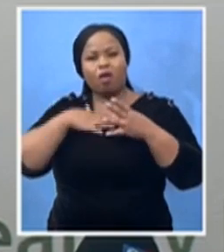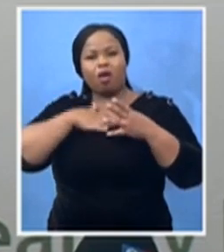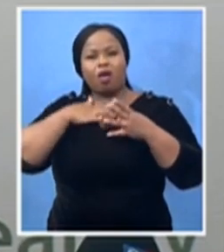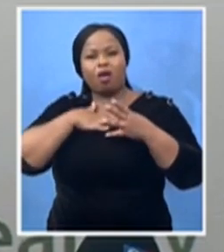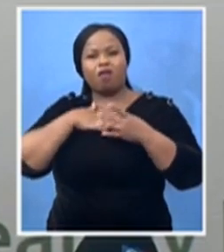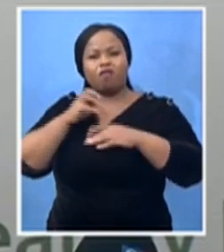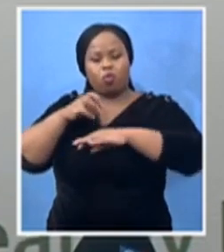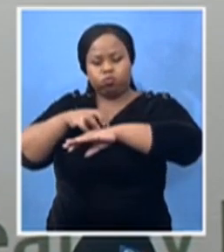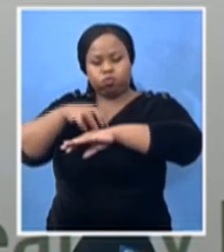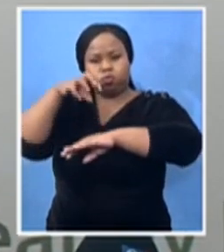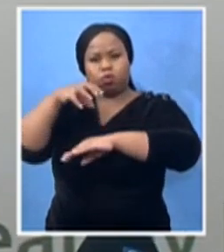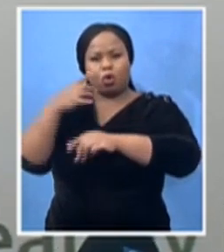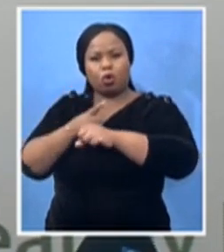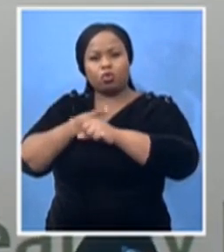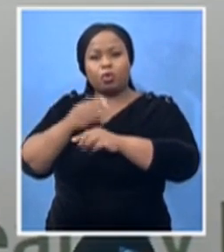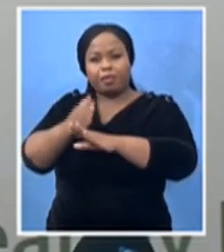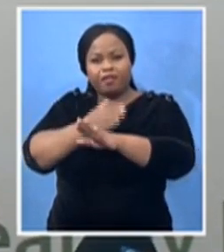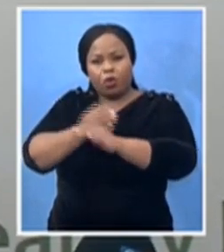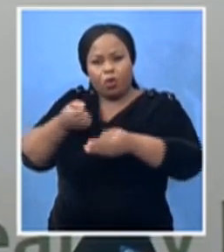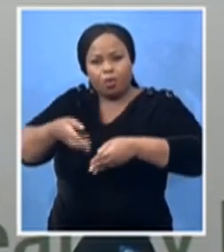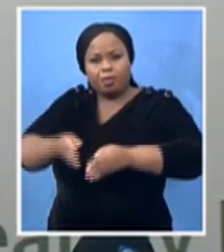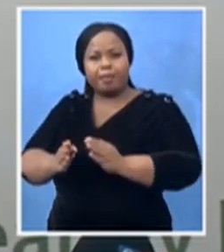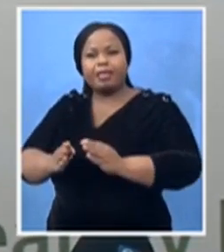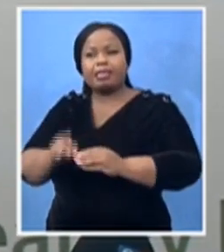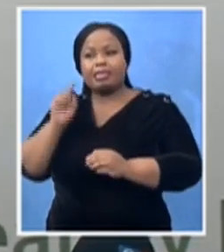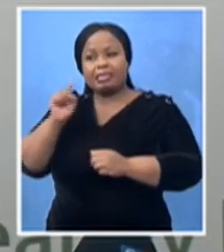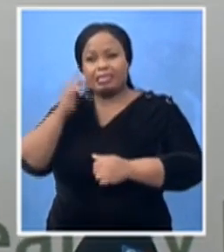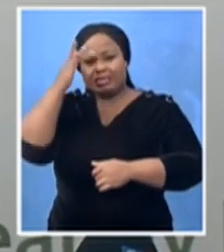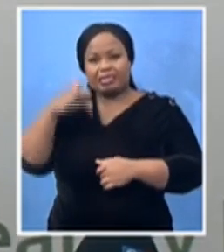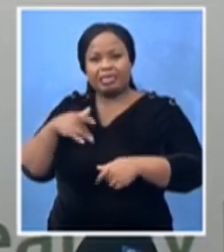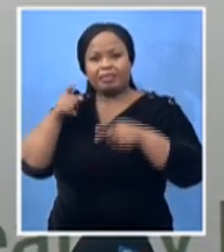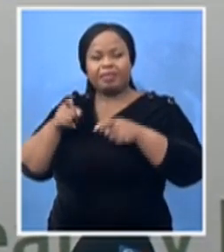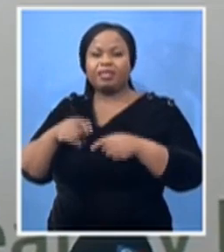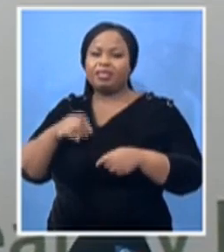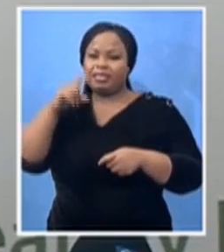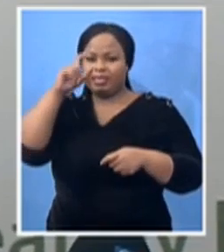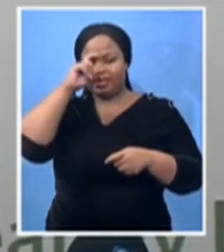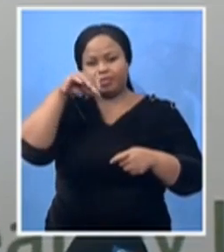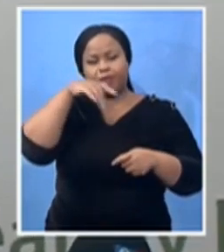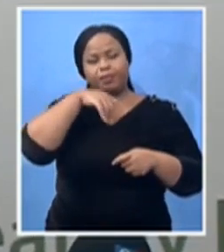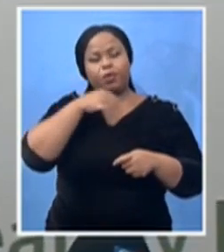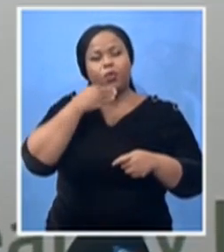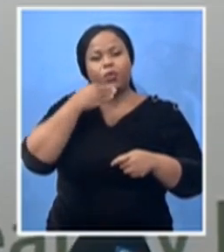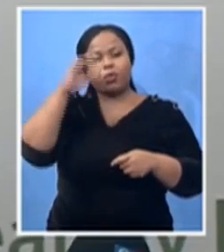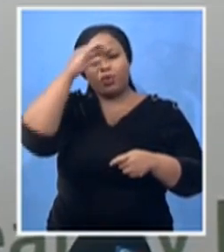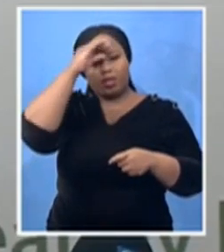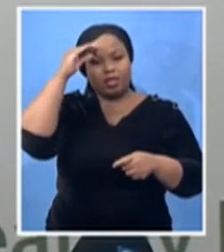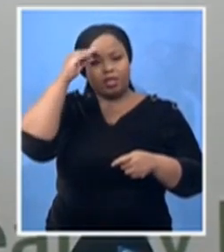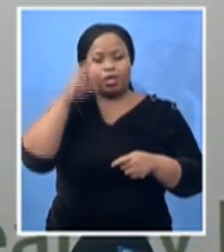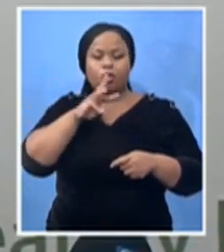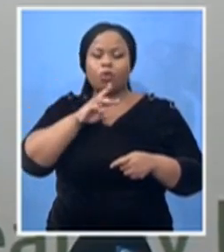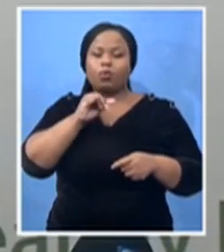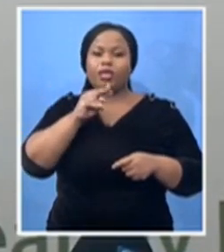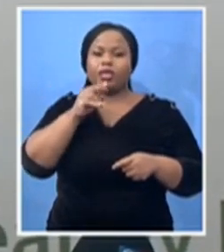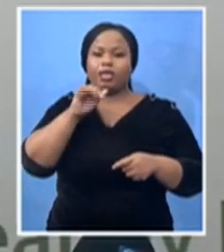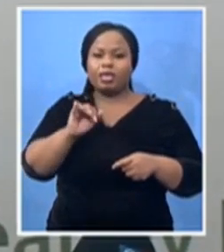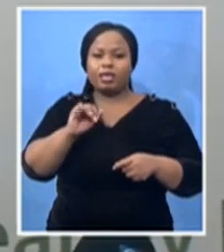So this Sister Winnie, is one of the nurses who, in actual